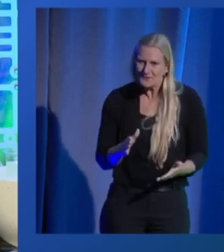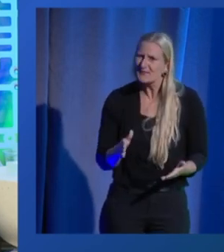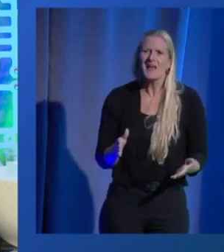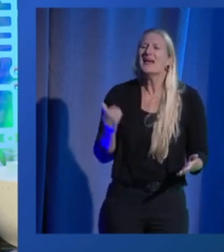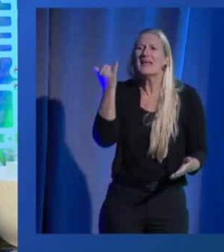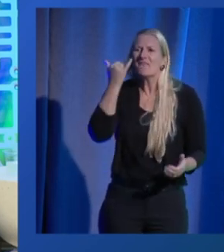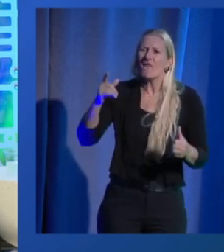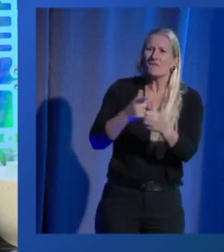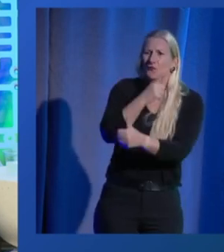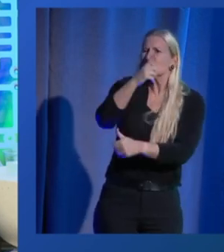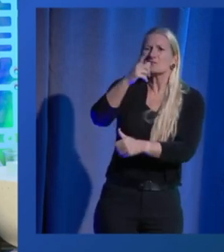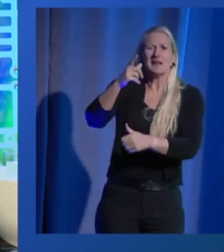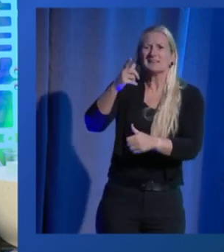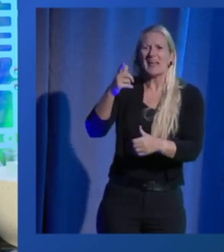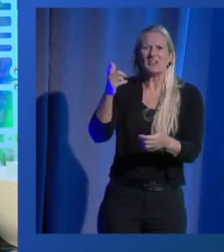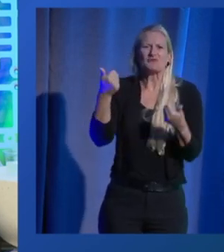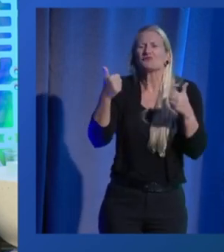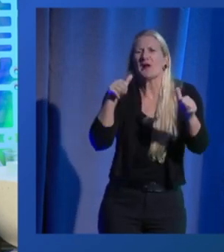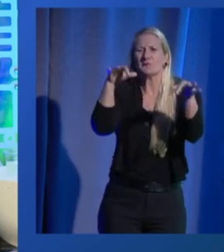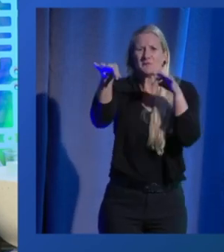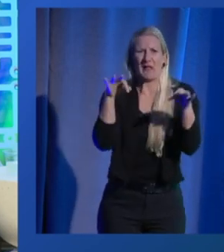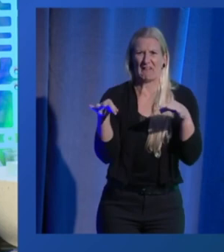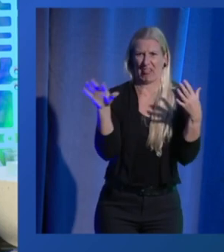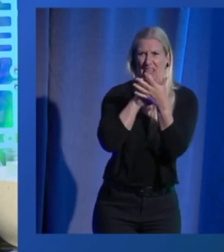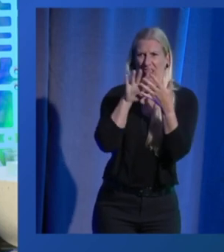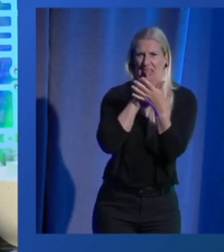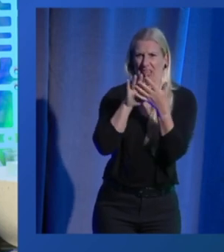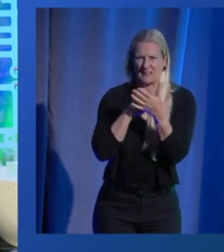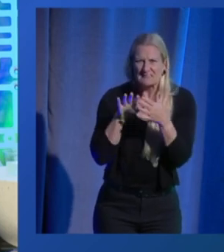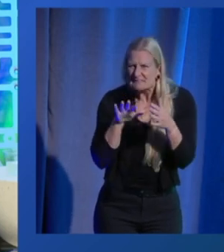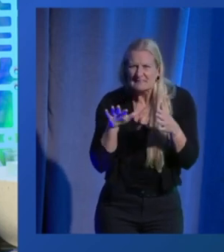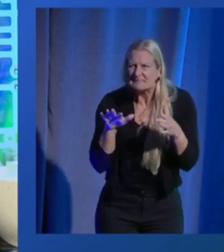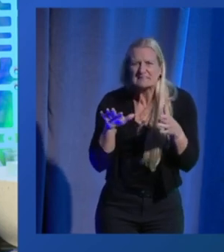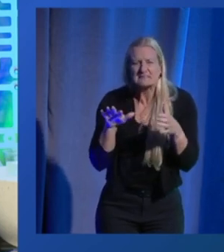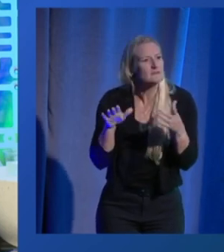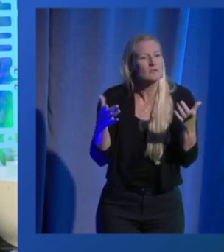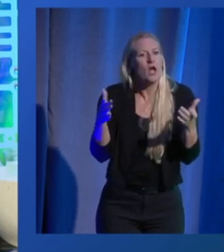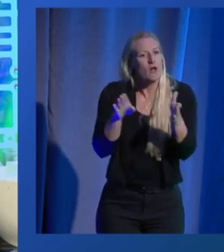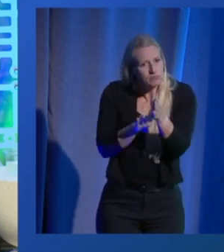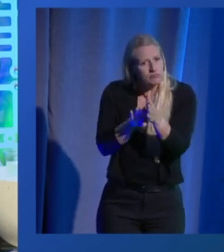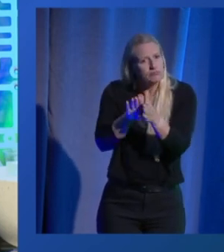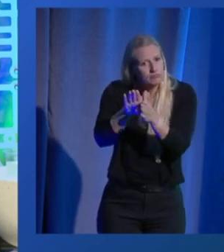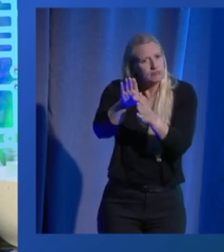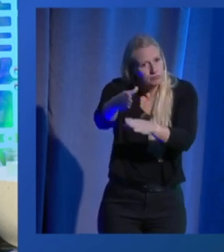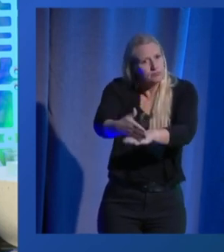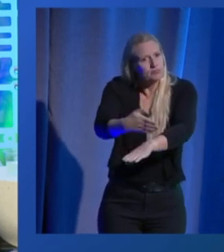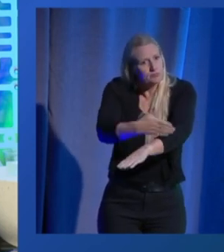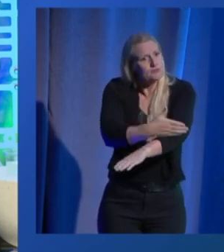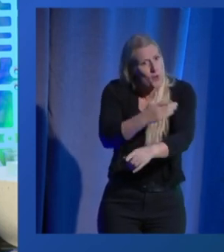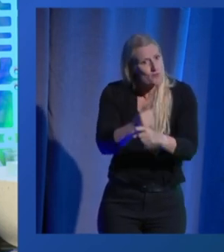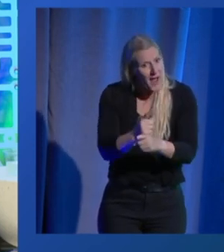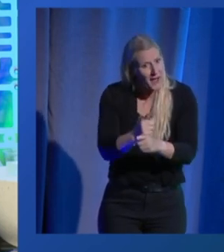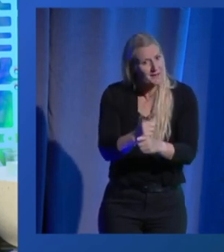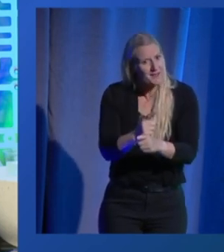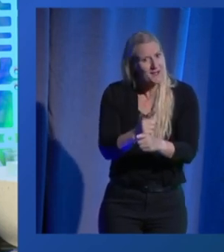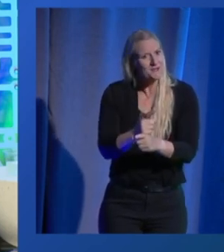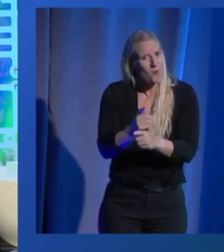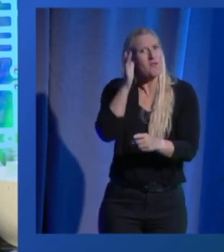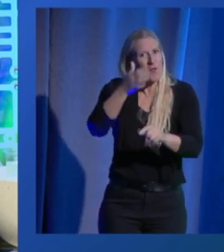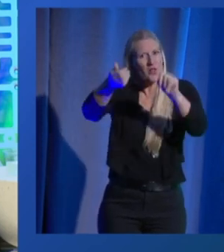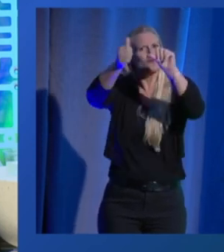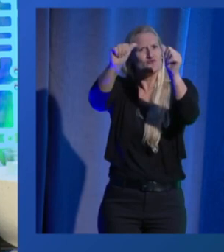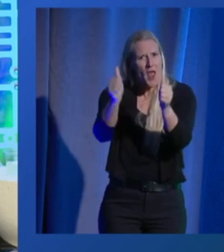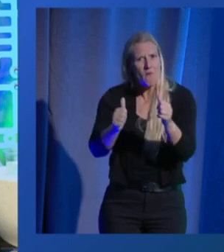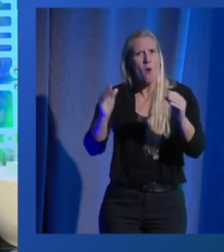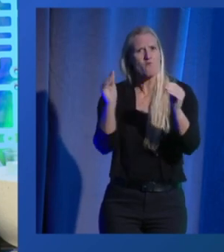formed or per perfectly articulated they're evolving right so take pride in that and and then like when you